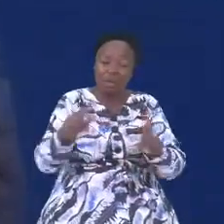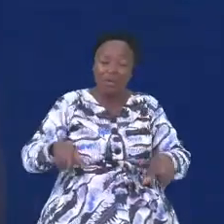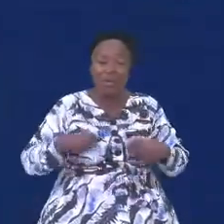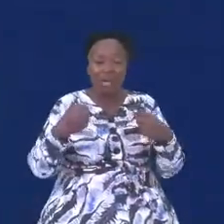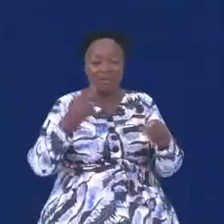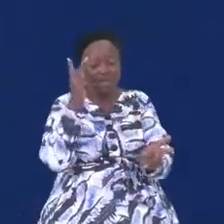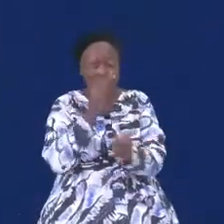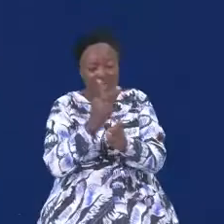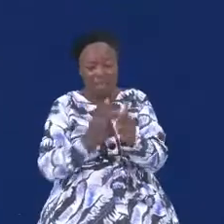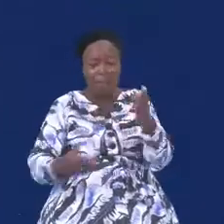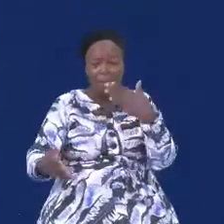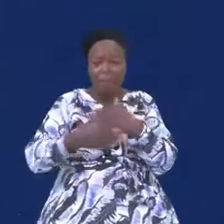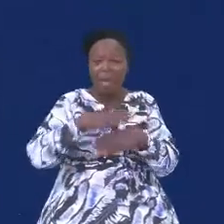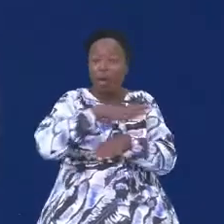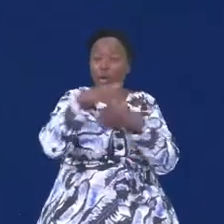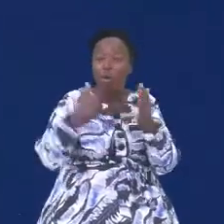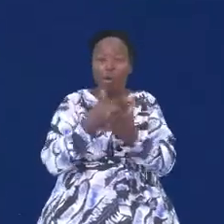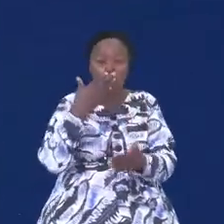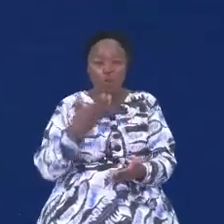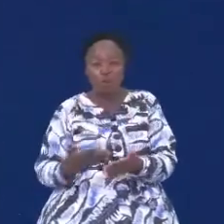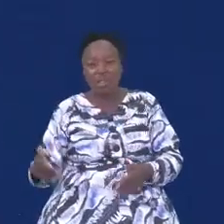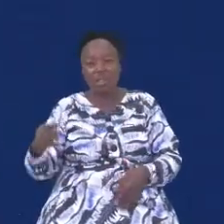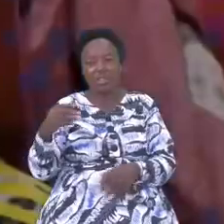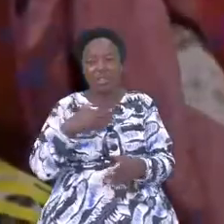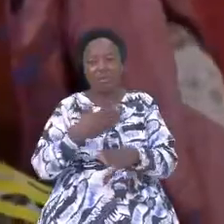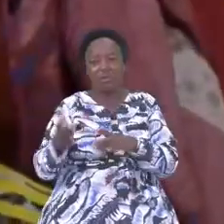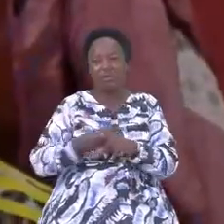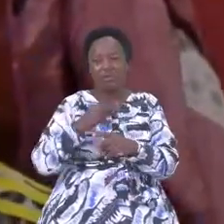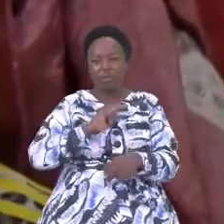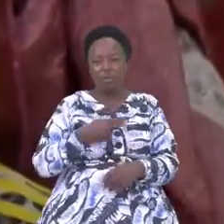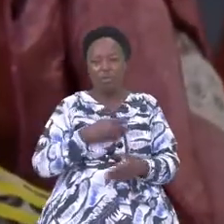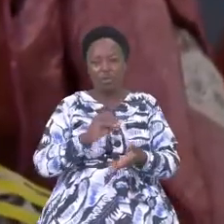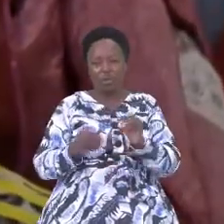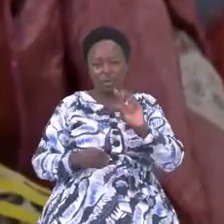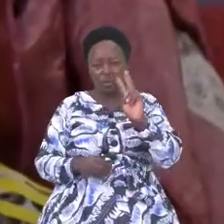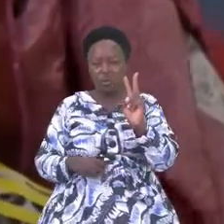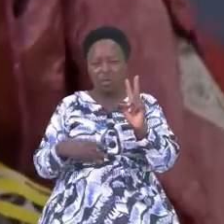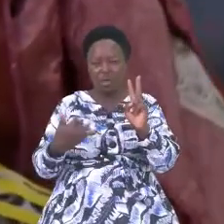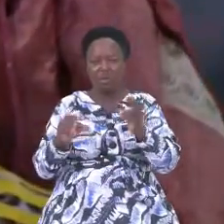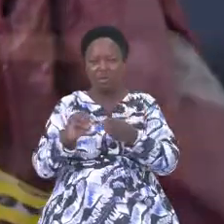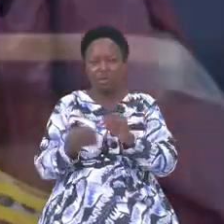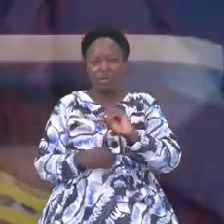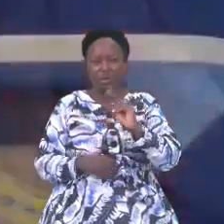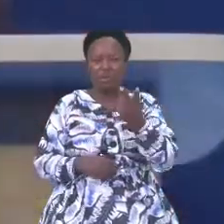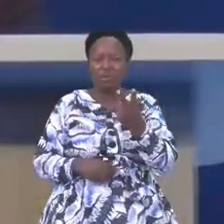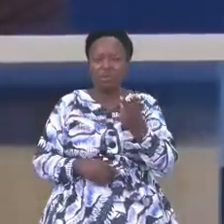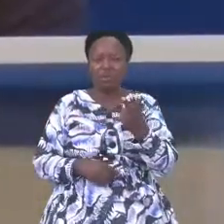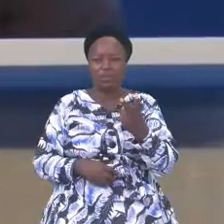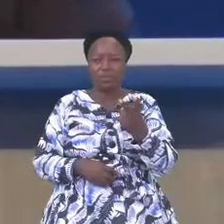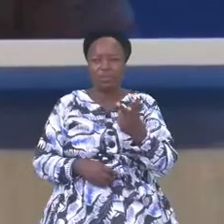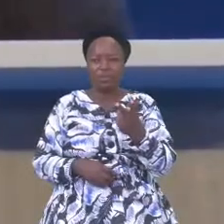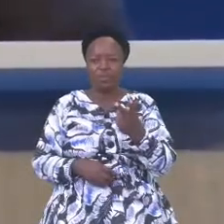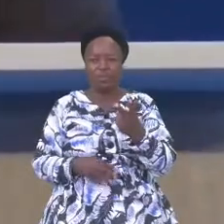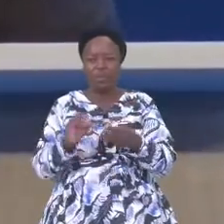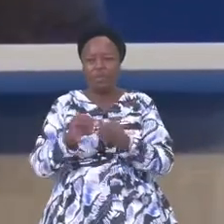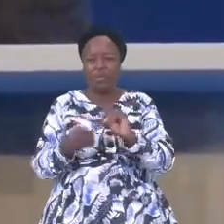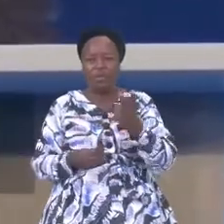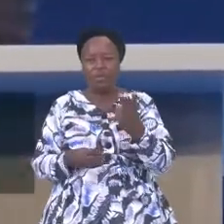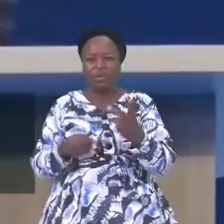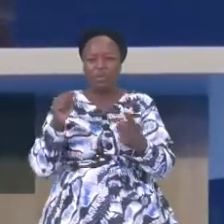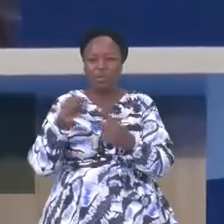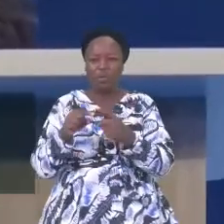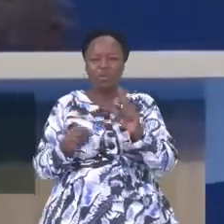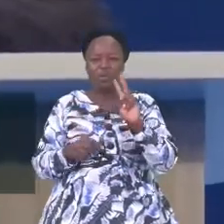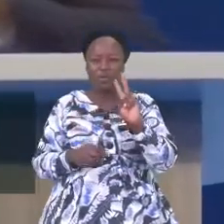withhold good things away from us. Let's come to number two here. Number two here, we're looking at